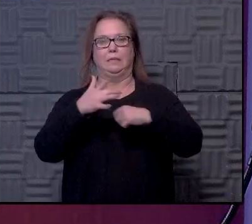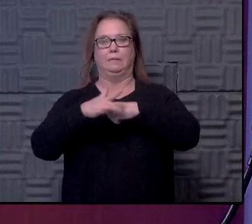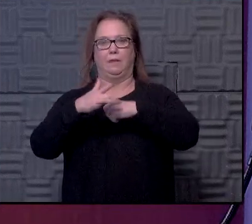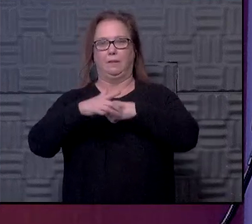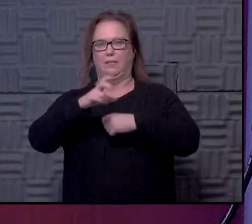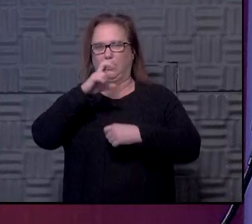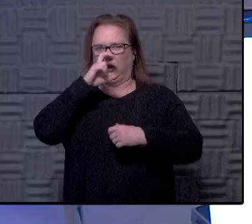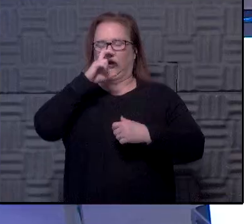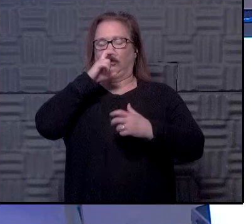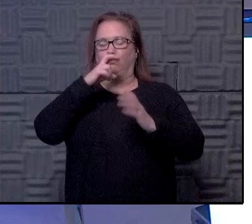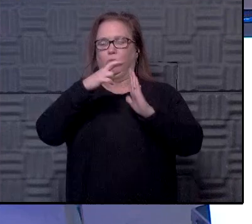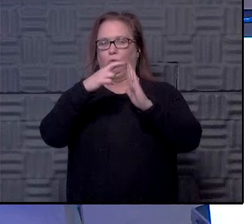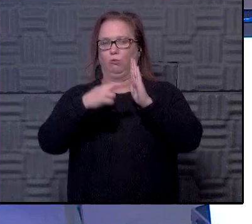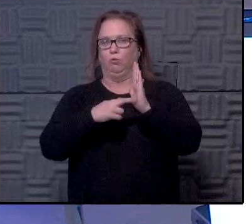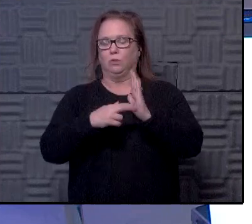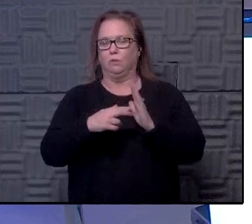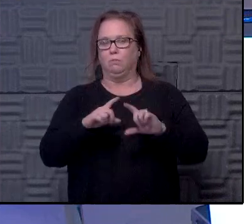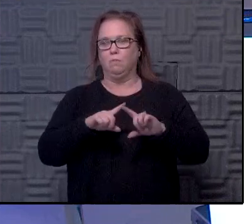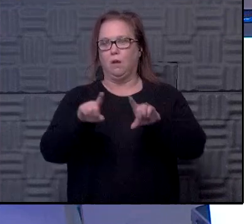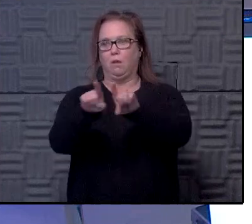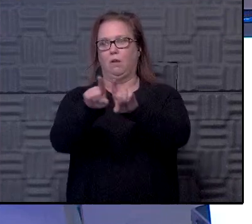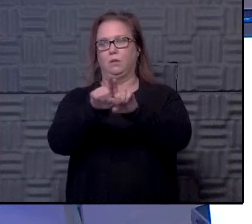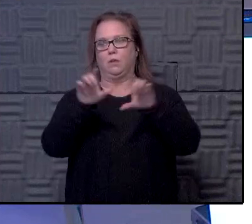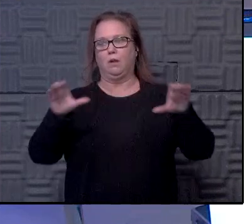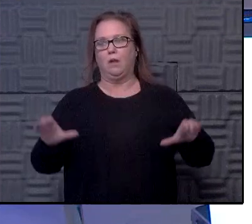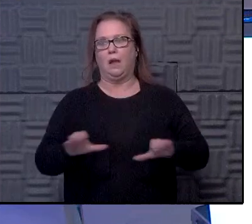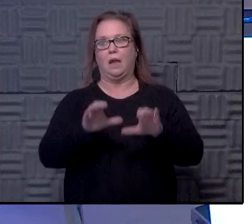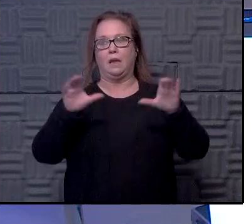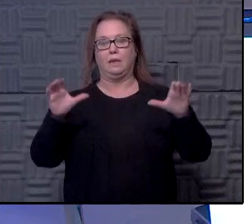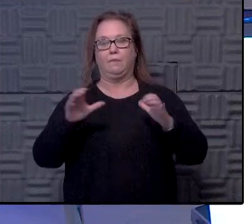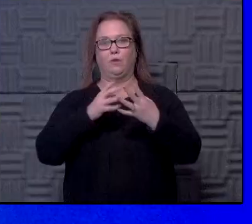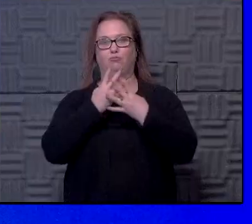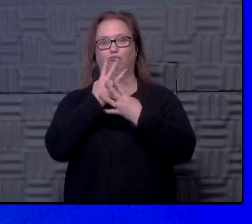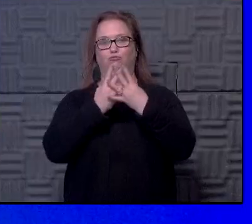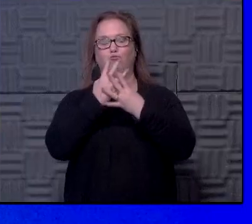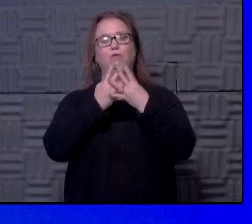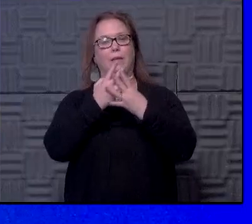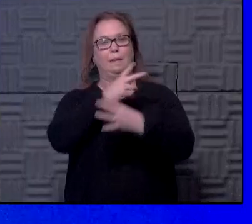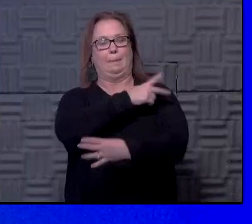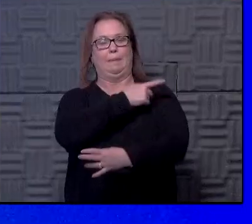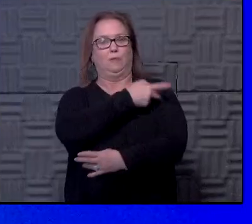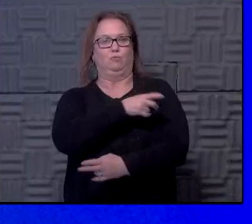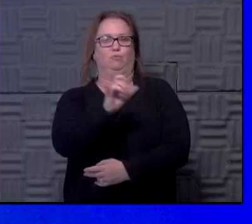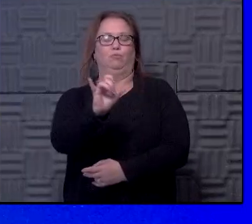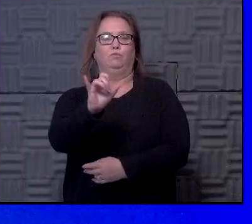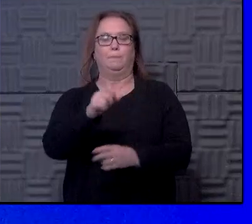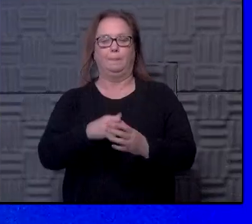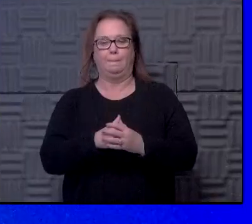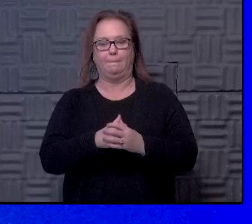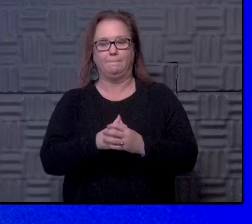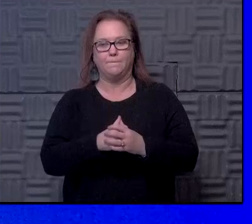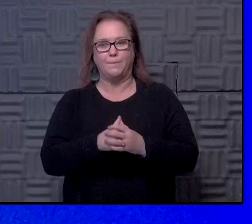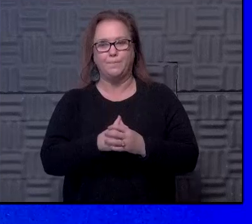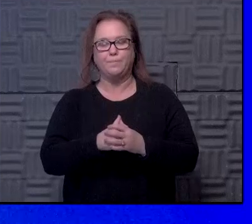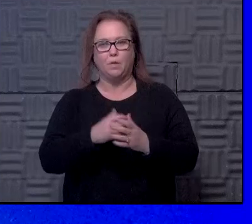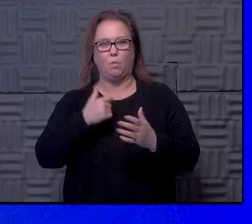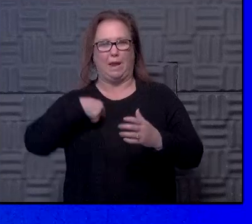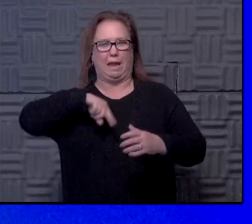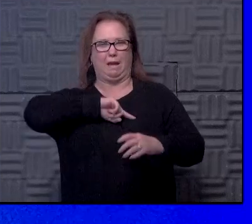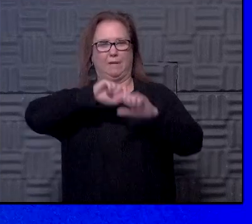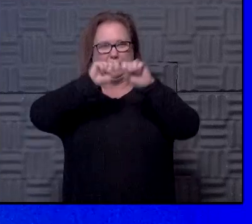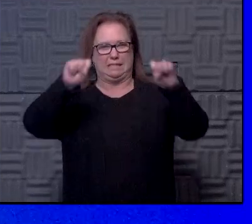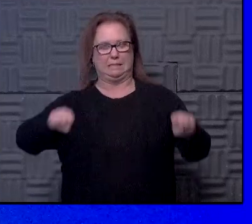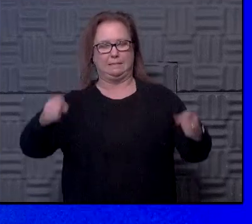available. Strict criteria, but we also are actively screening patients. So we have a protocol and a system here